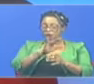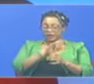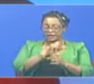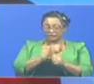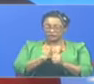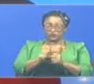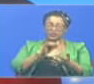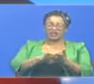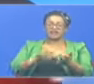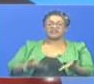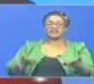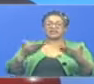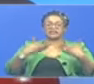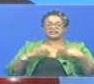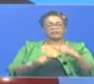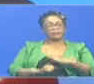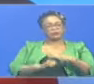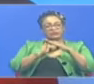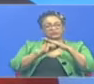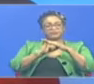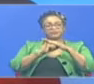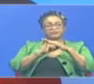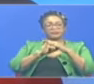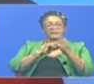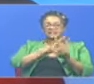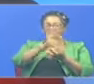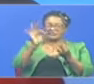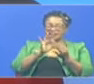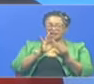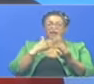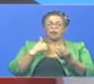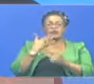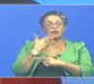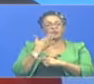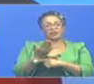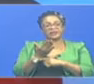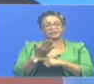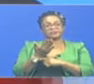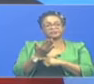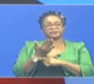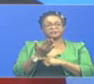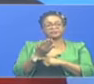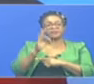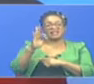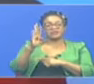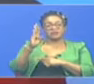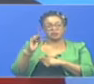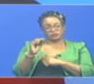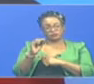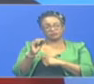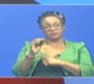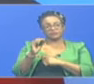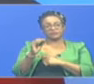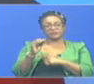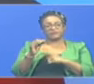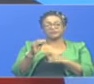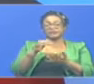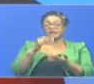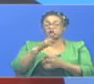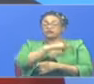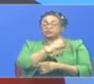this fight. I particularly want to thank faith-based health facilities that have been